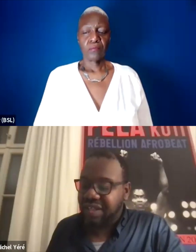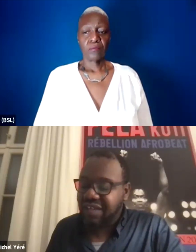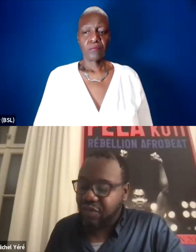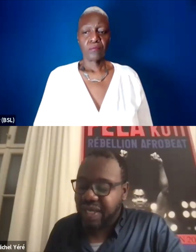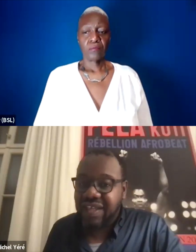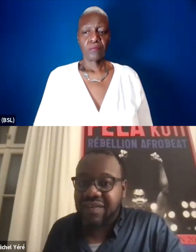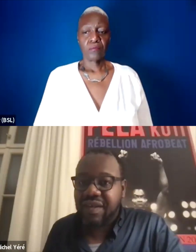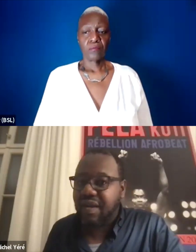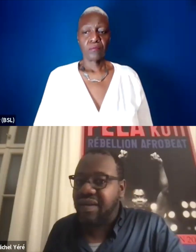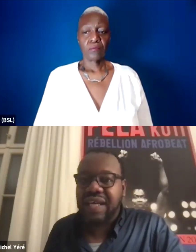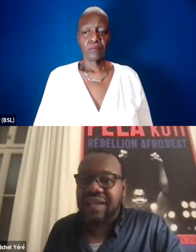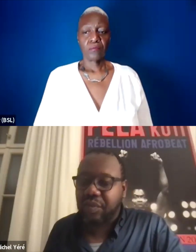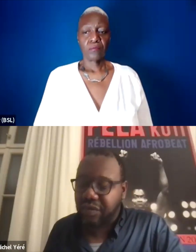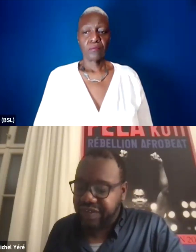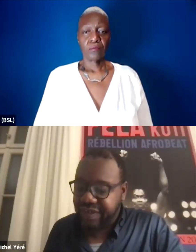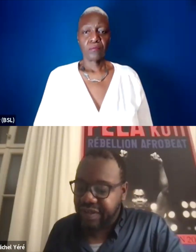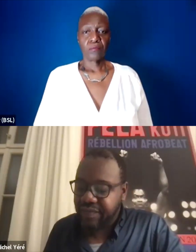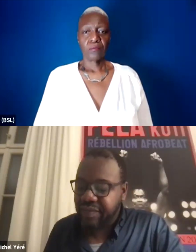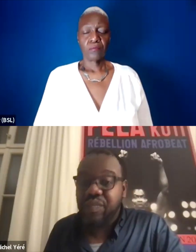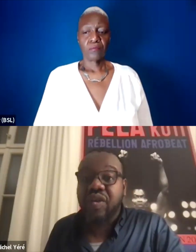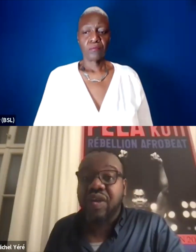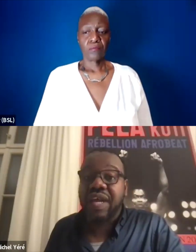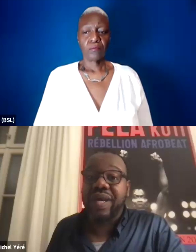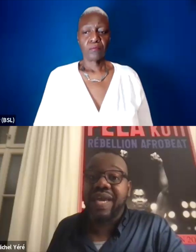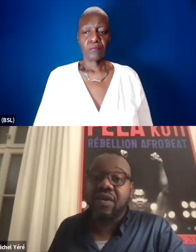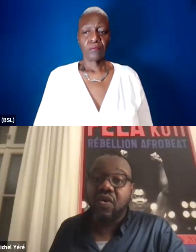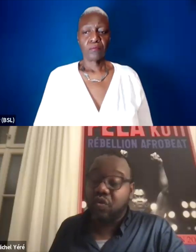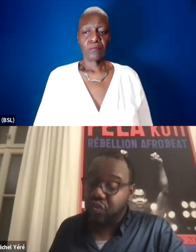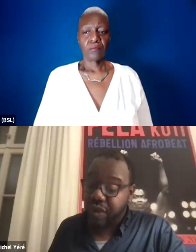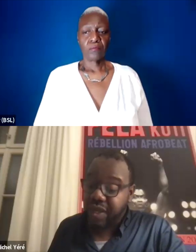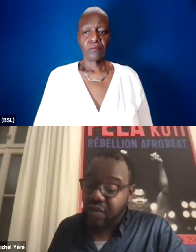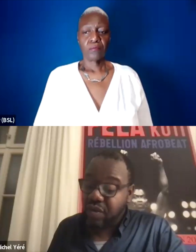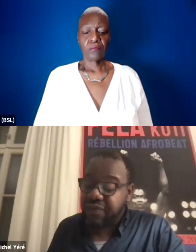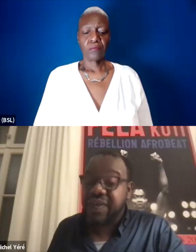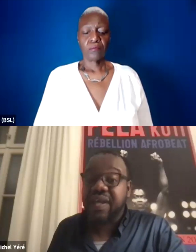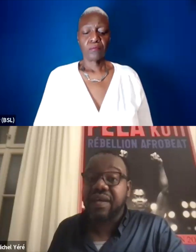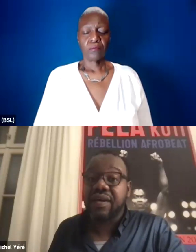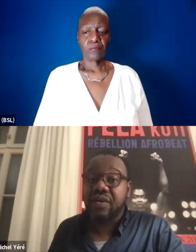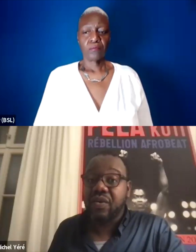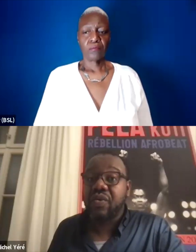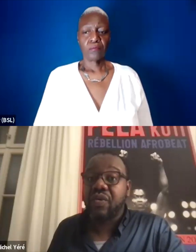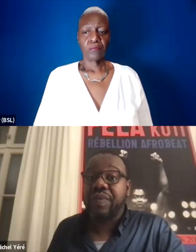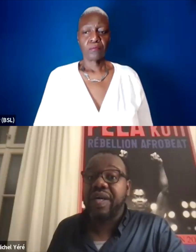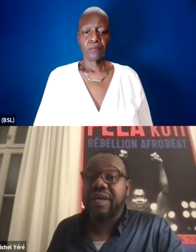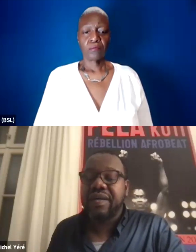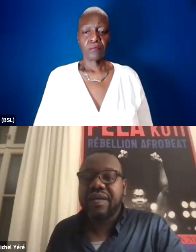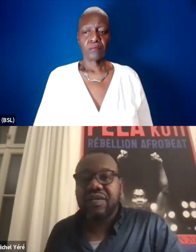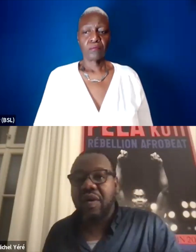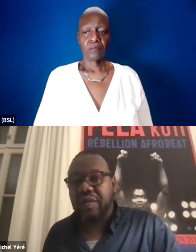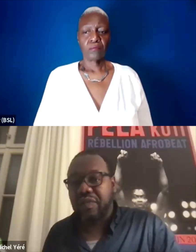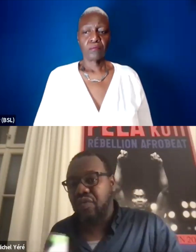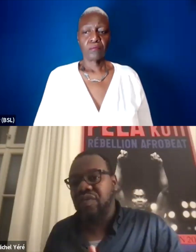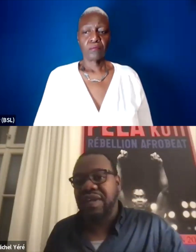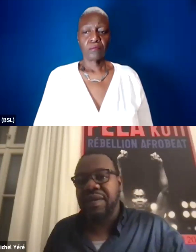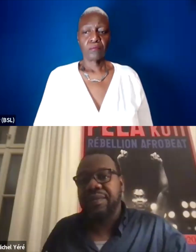souhaité, en guise de balise, un acte improvisé. Pendant la noyade, une bouée ou enfin le combat